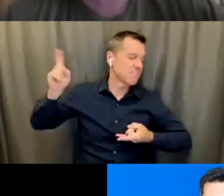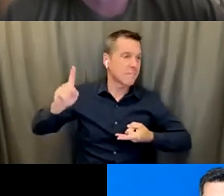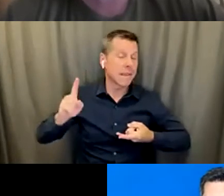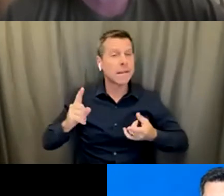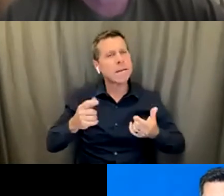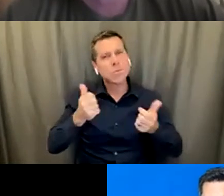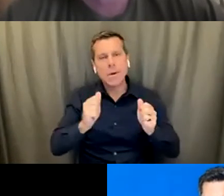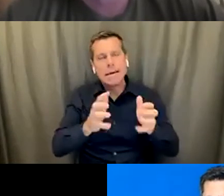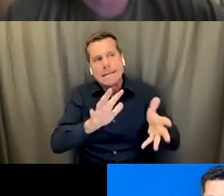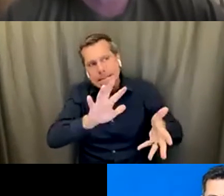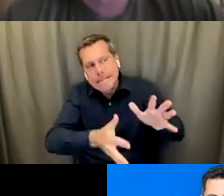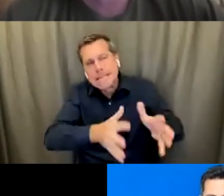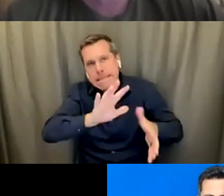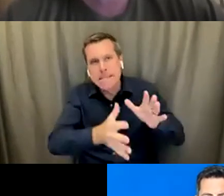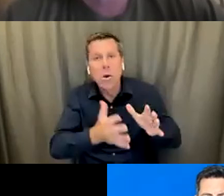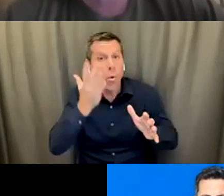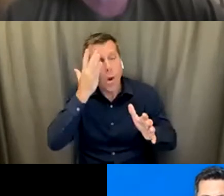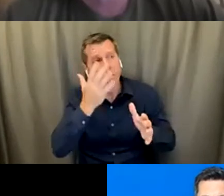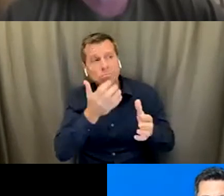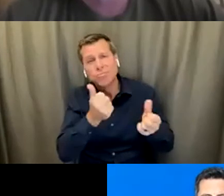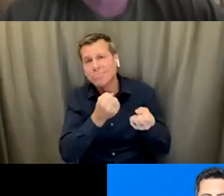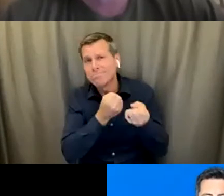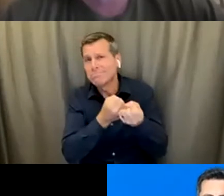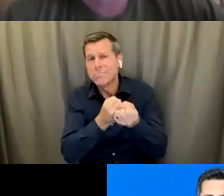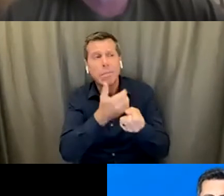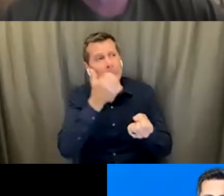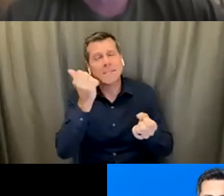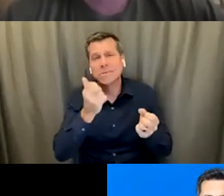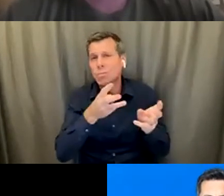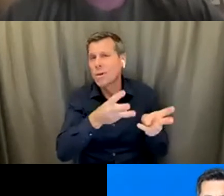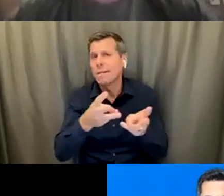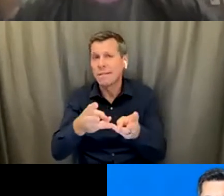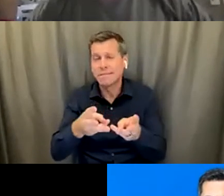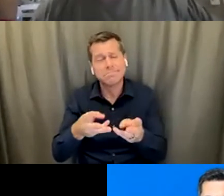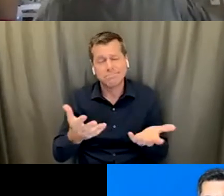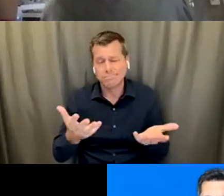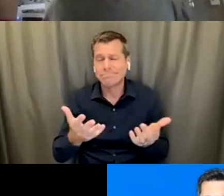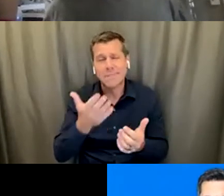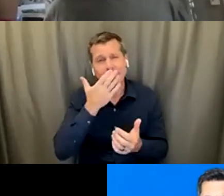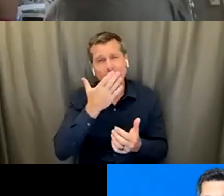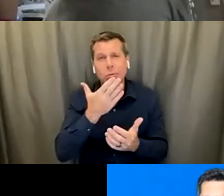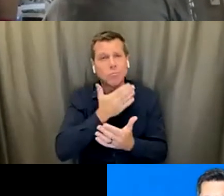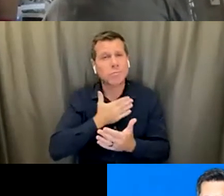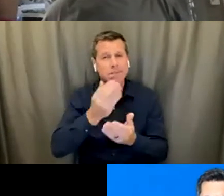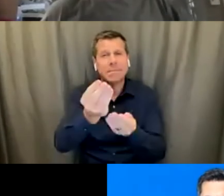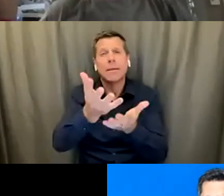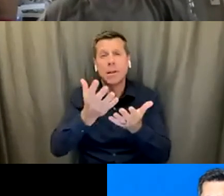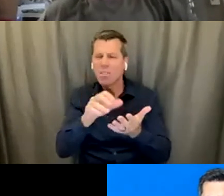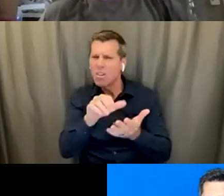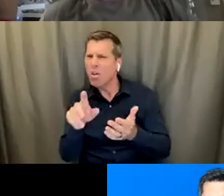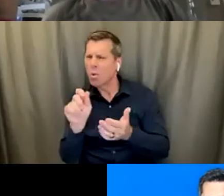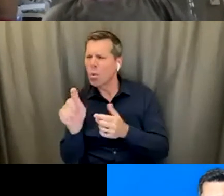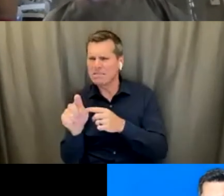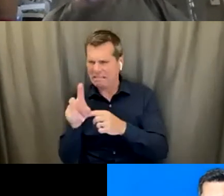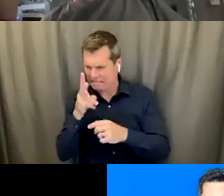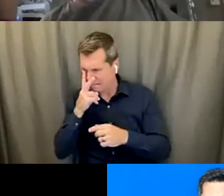them, right? So that would be, I guess, the best way I could address your concern, Jerry. I do appreciate that. We will look for your other comment. I don't